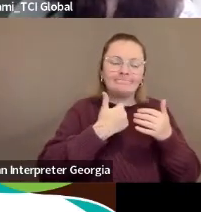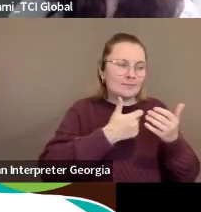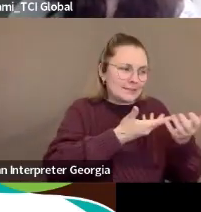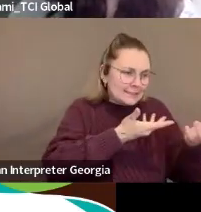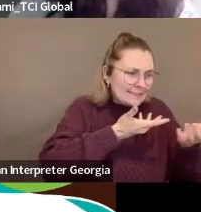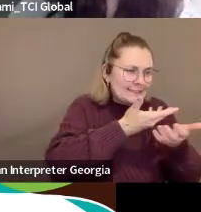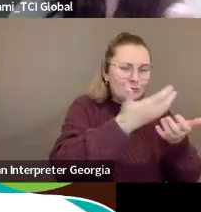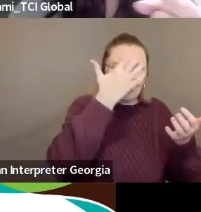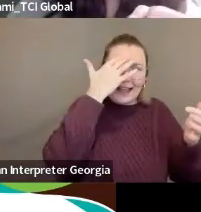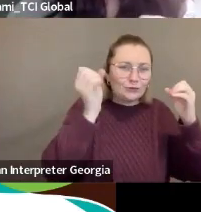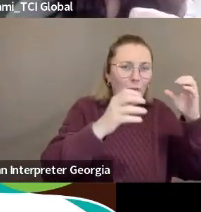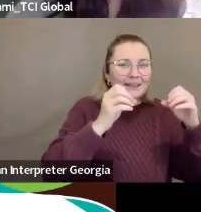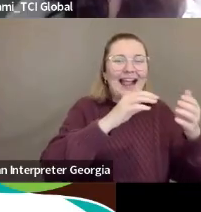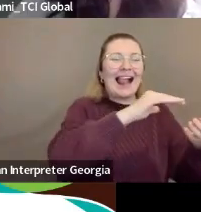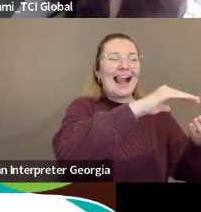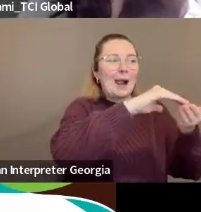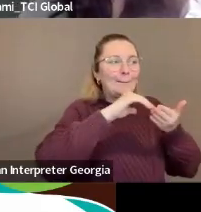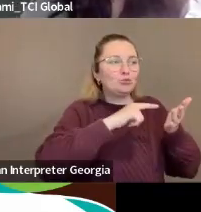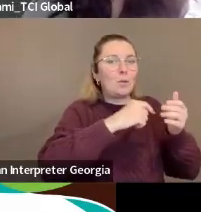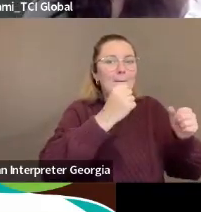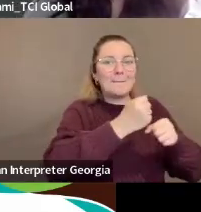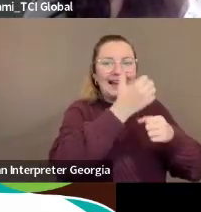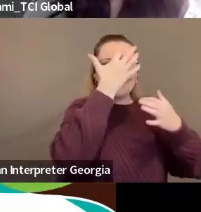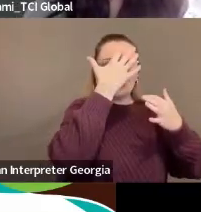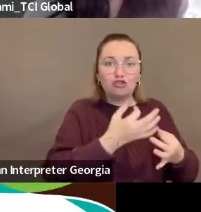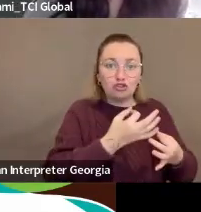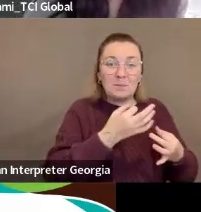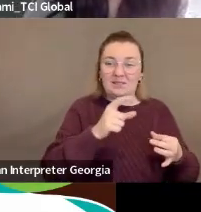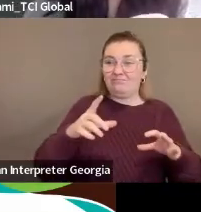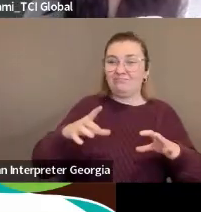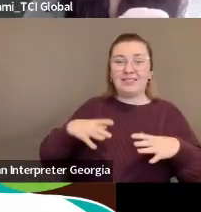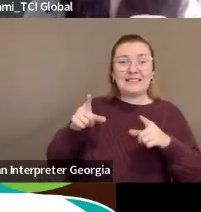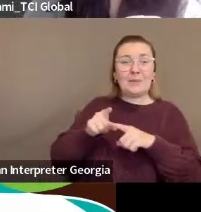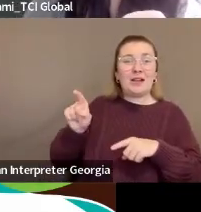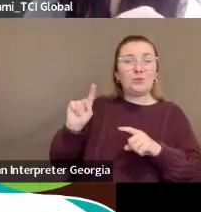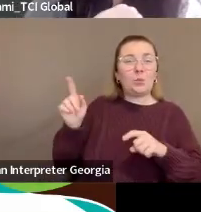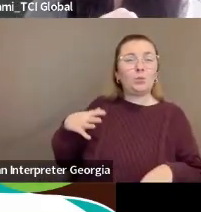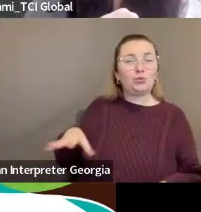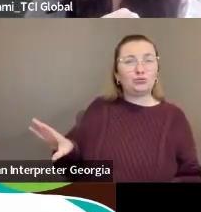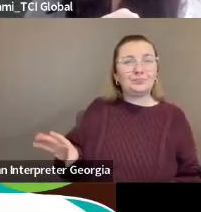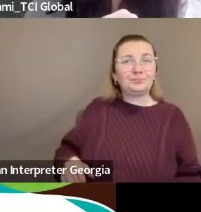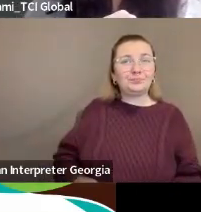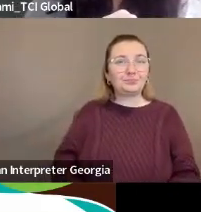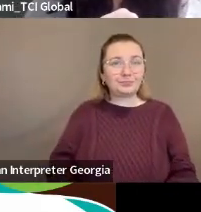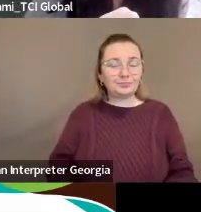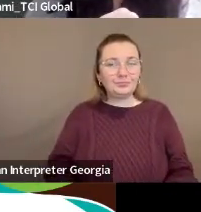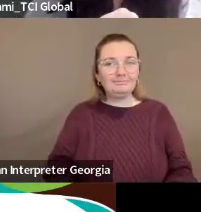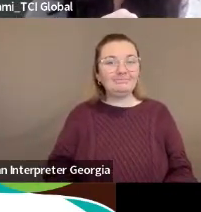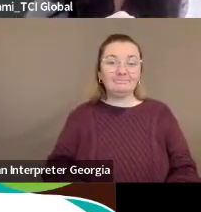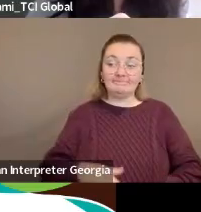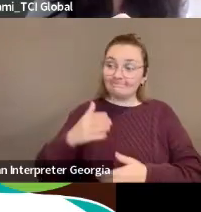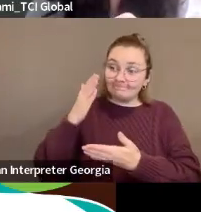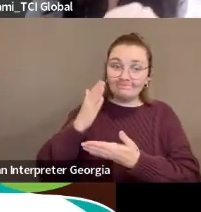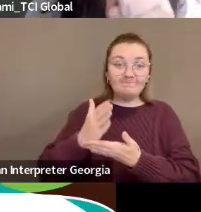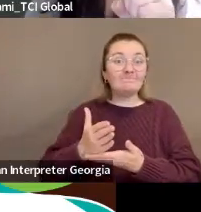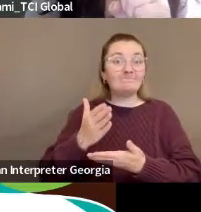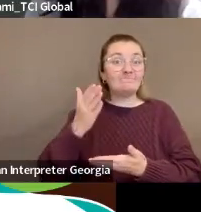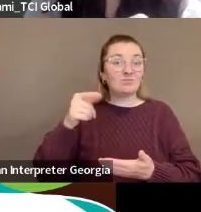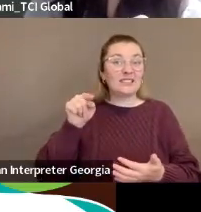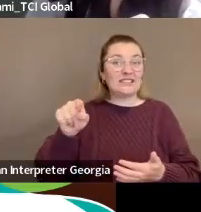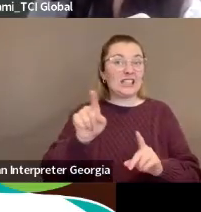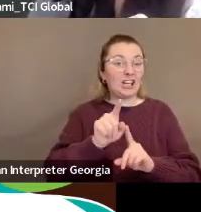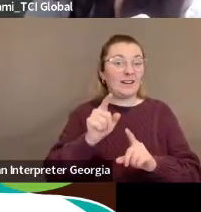So it is possible and it's a non-negotiable. What else is a non-negotiable in this case?